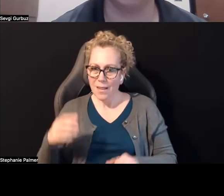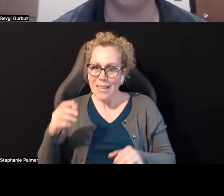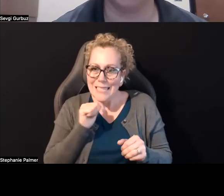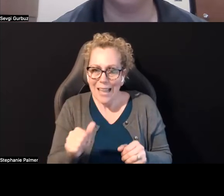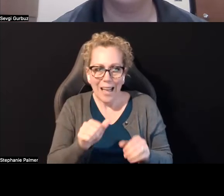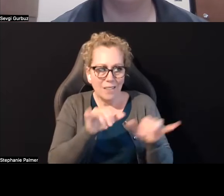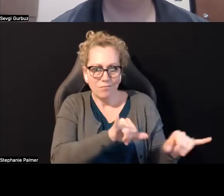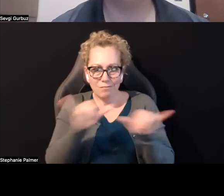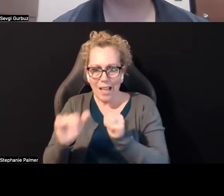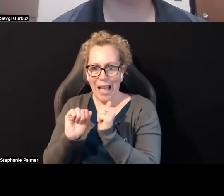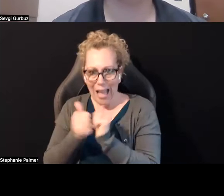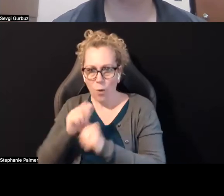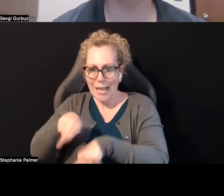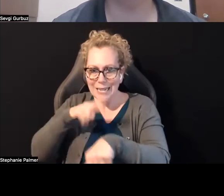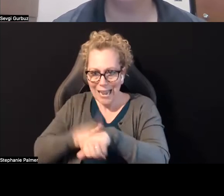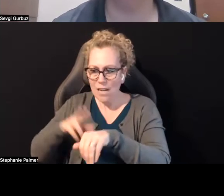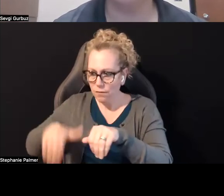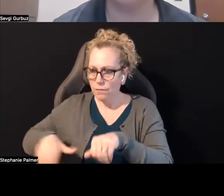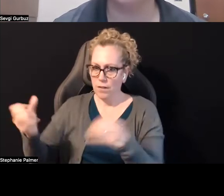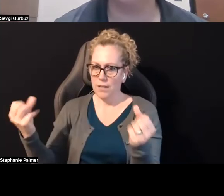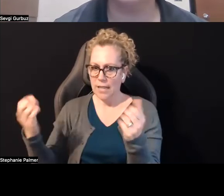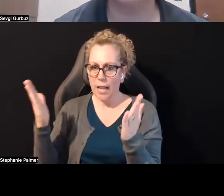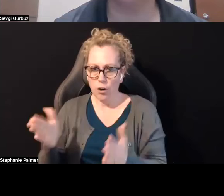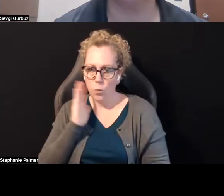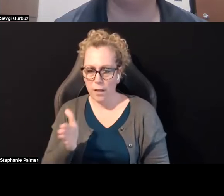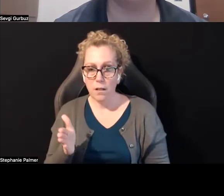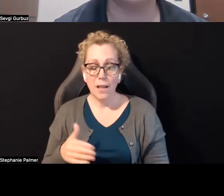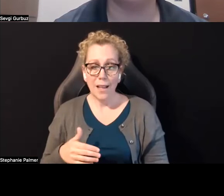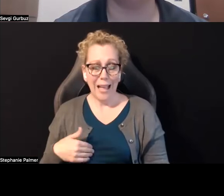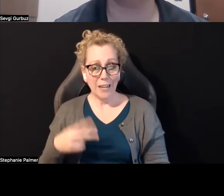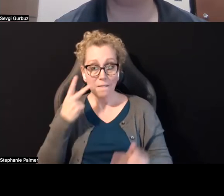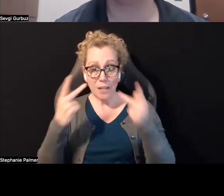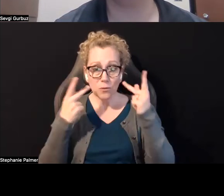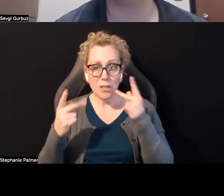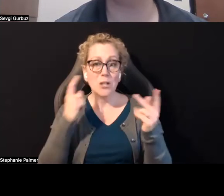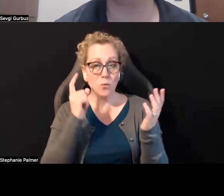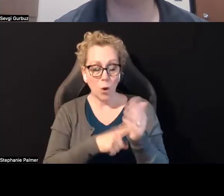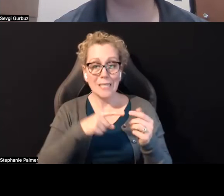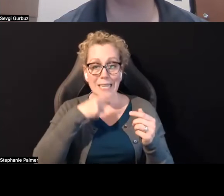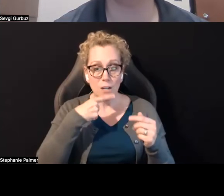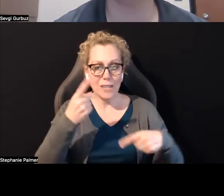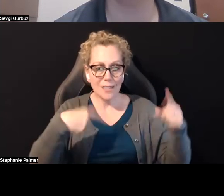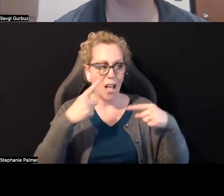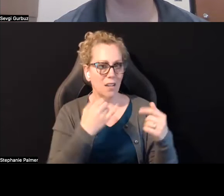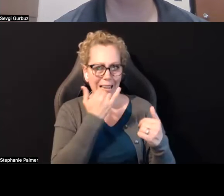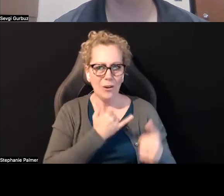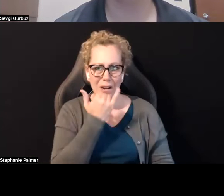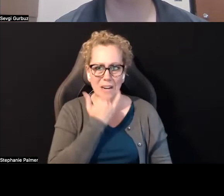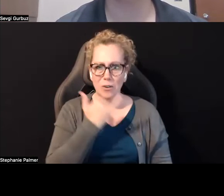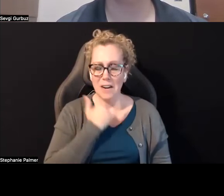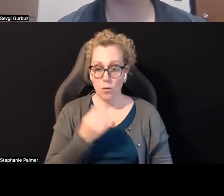signer would do so. And if you look at the data visually, you can see that there are a lot of errors. Some examples